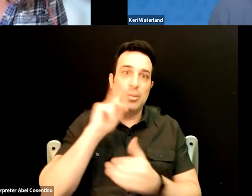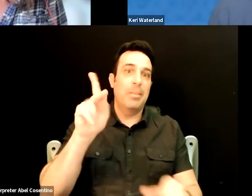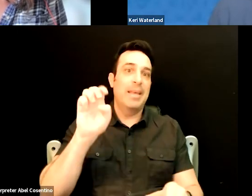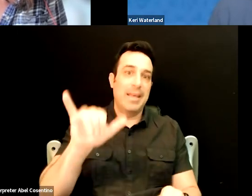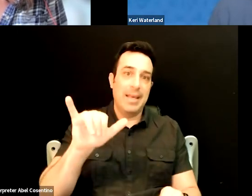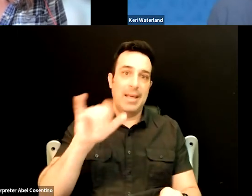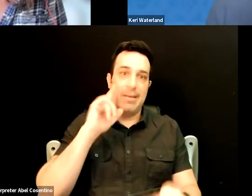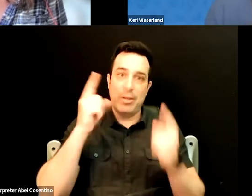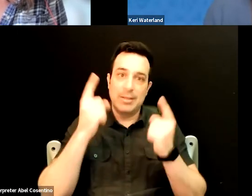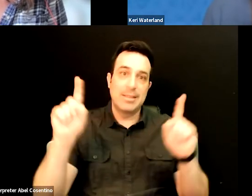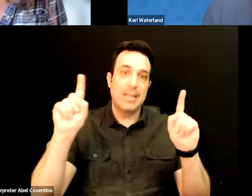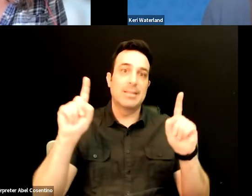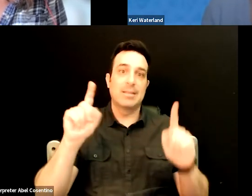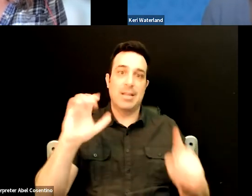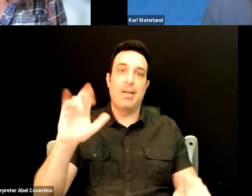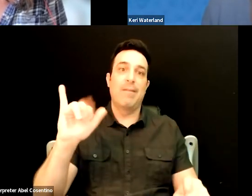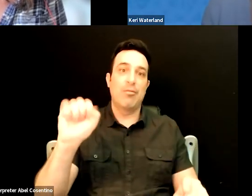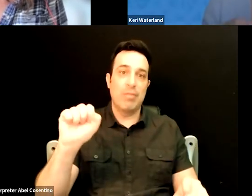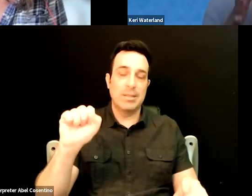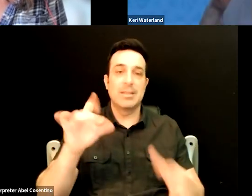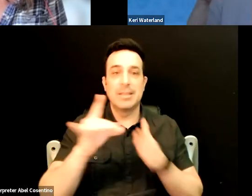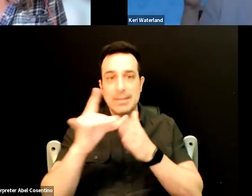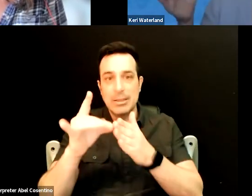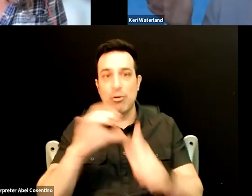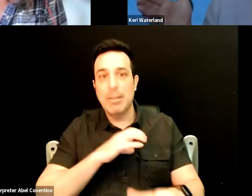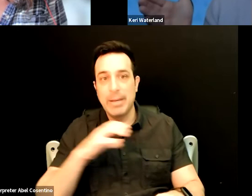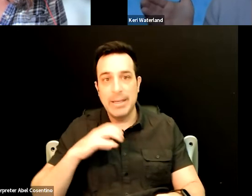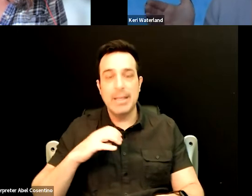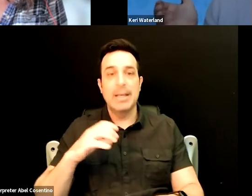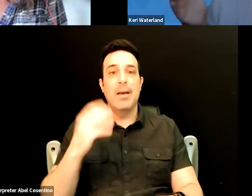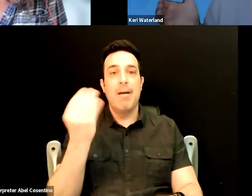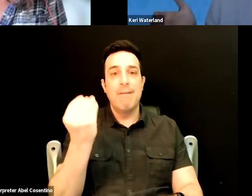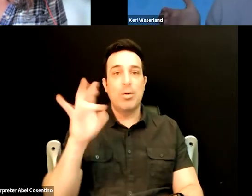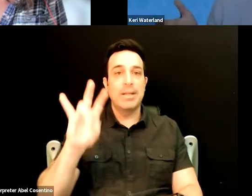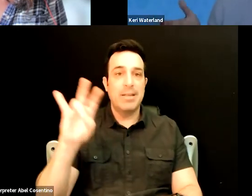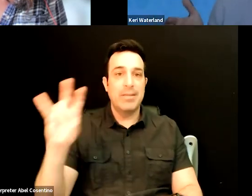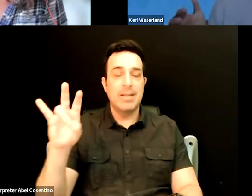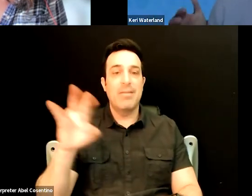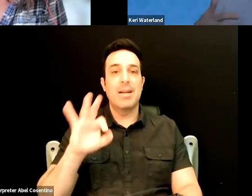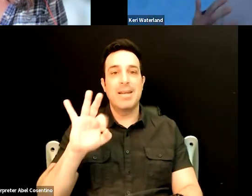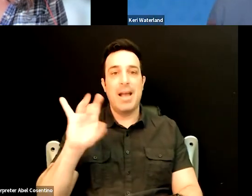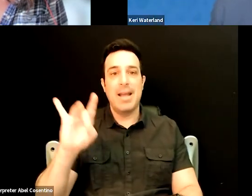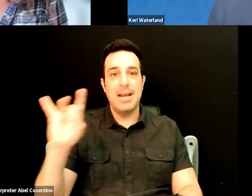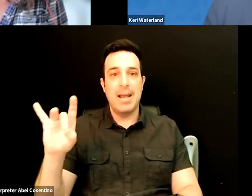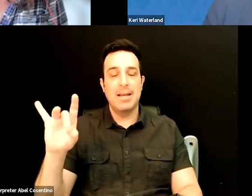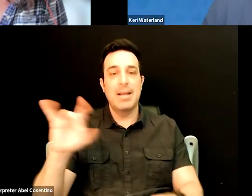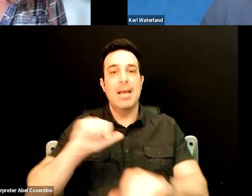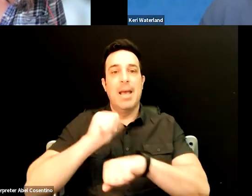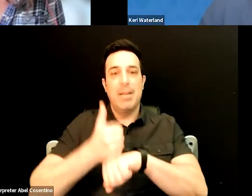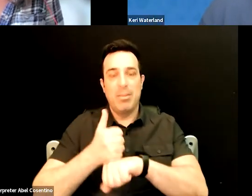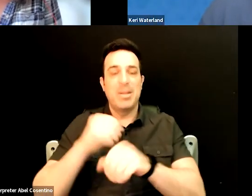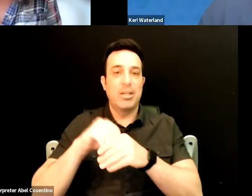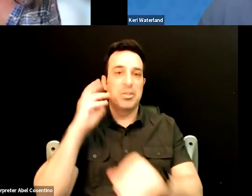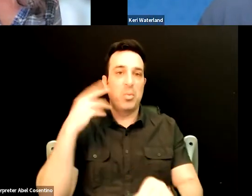to the success of CRIS, of the steering committee, of 1477 and the 988 implementation in